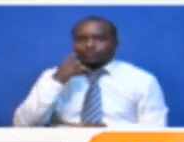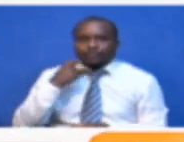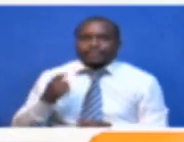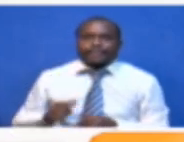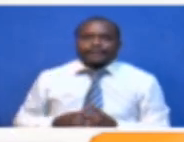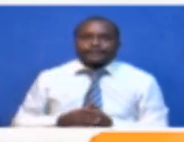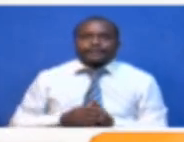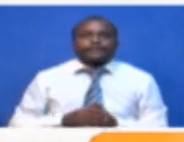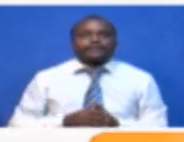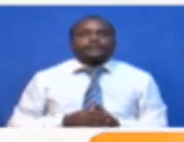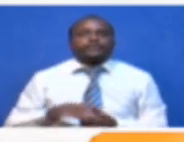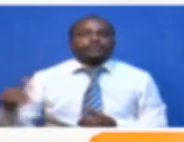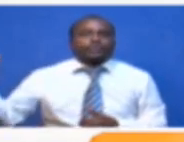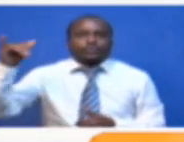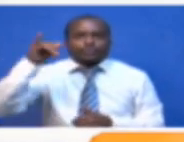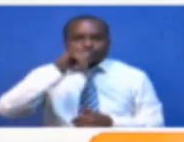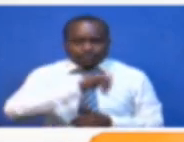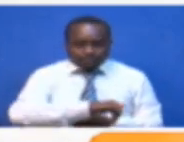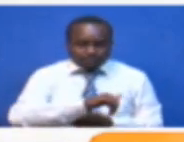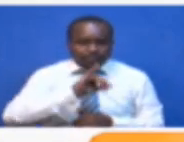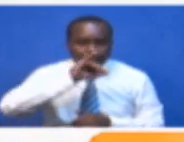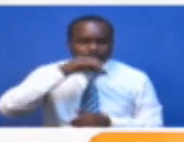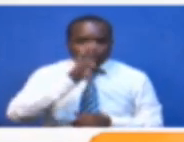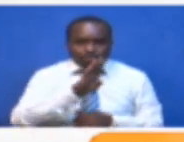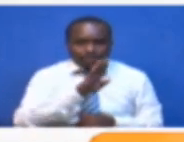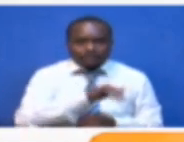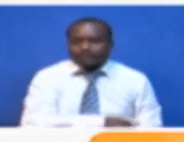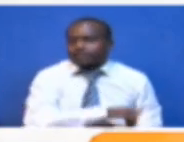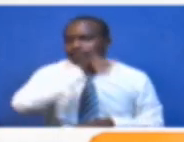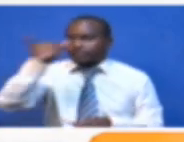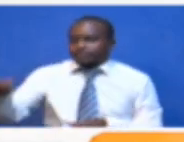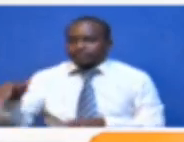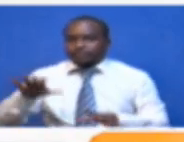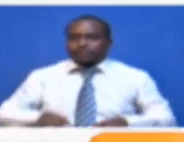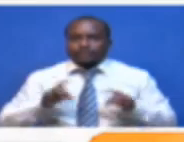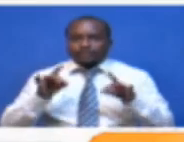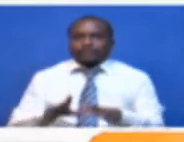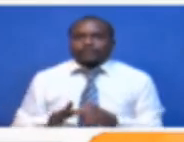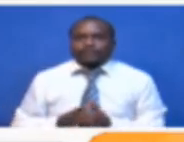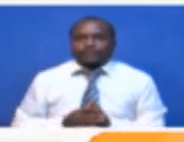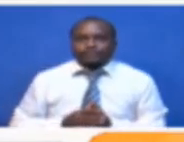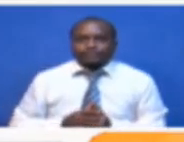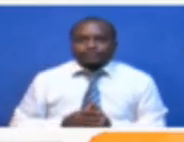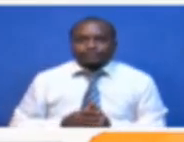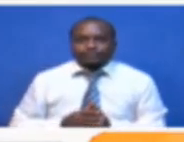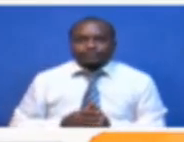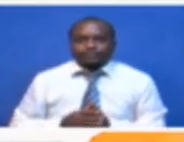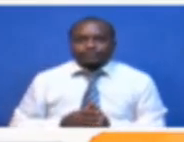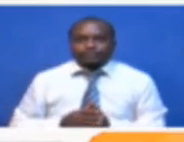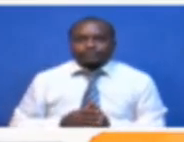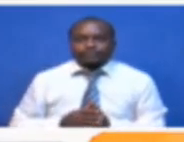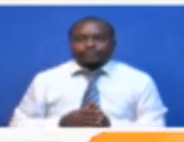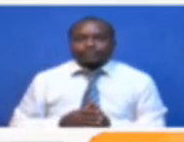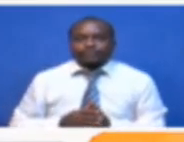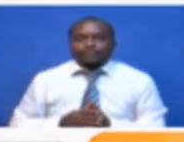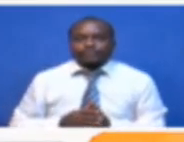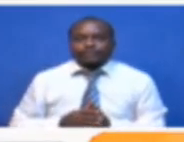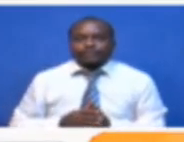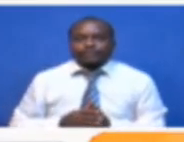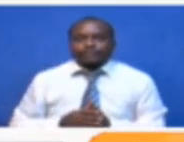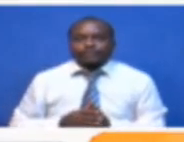Joburg, yes. takes Qantas, yes. straight to Sydney. Yes, to Sydney. Are you guys, have you arrived and then yet? We are flying. You know, we lost our